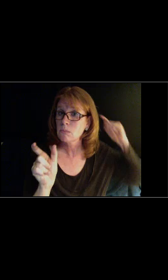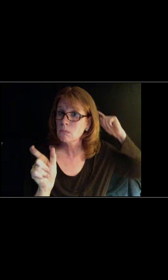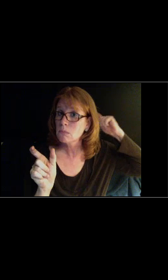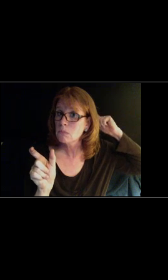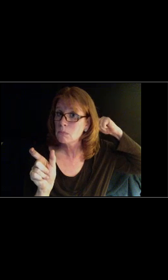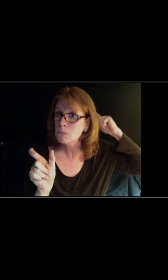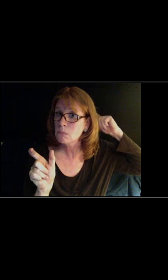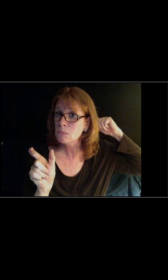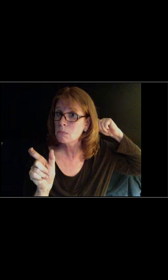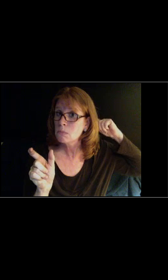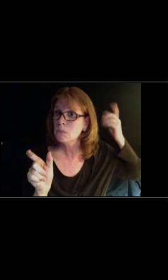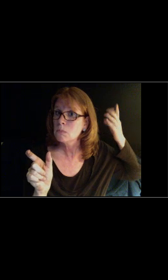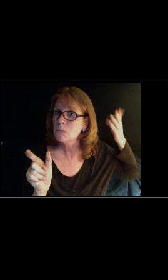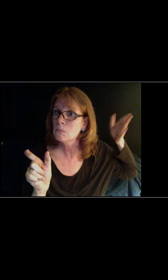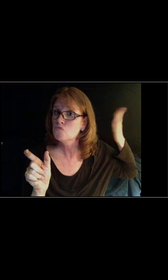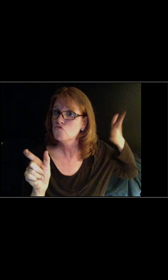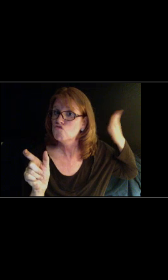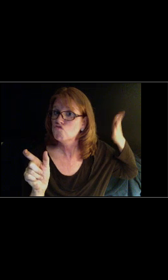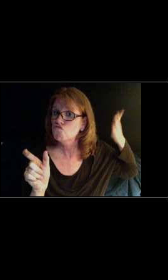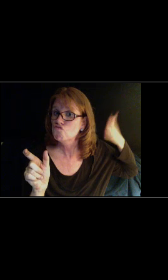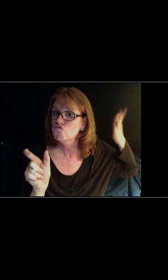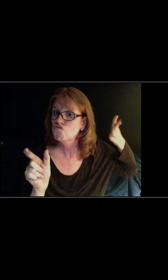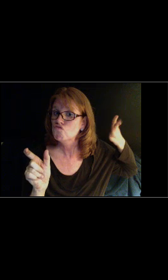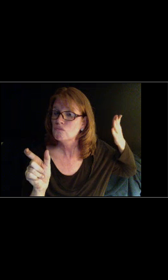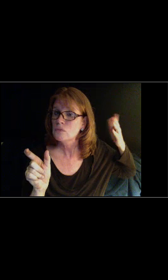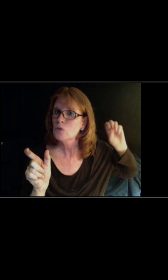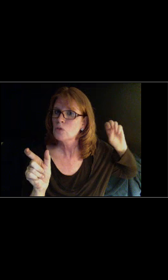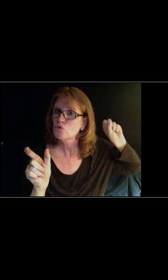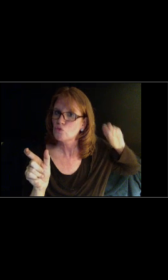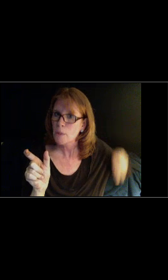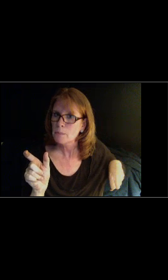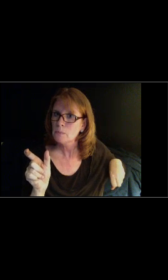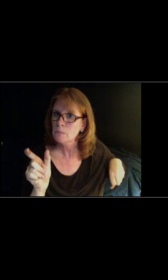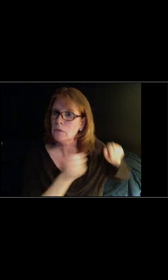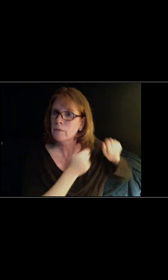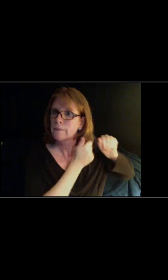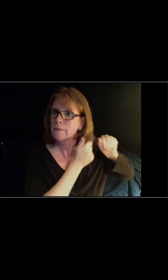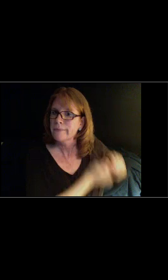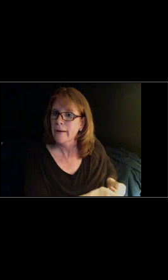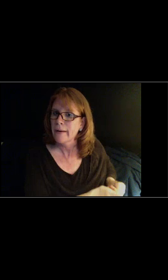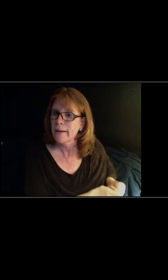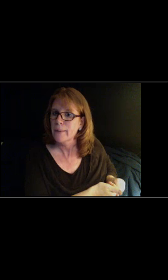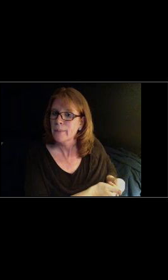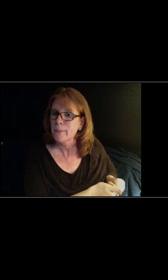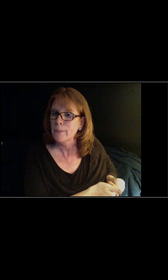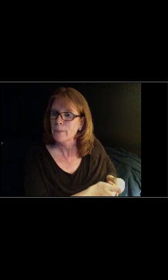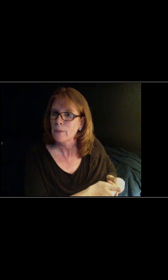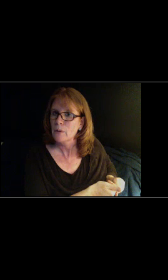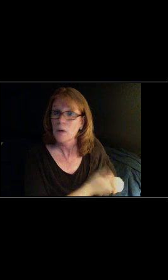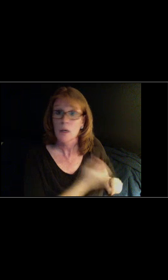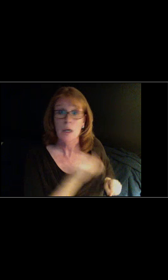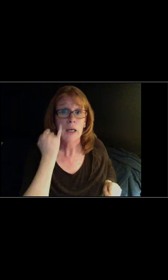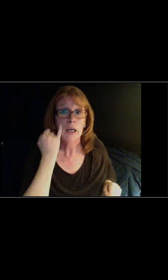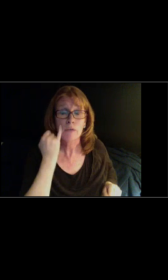So if we put role into this slide, so how we talk about our